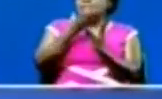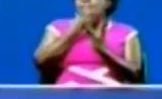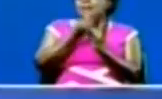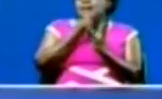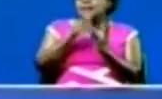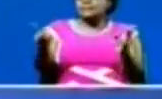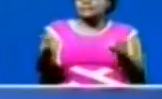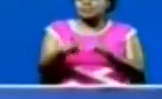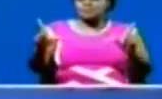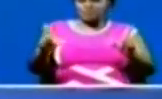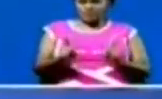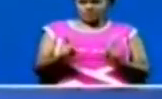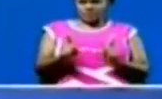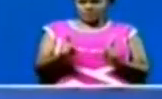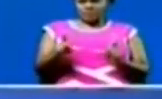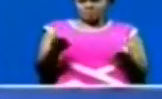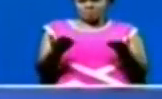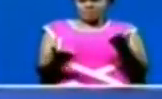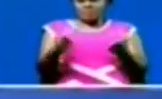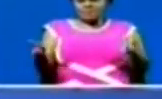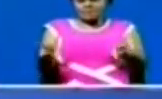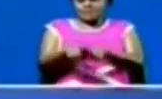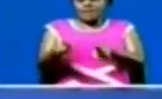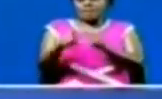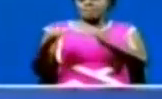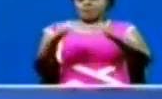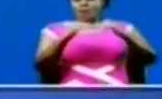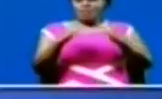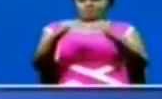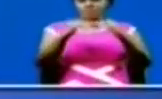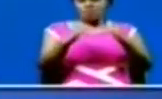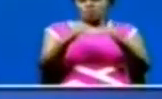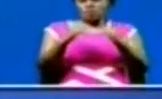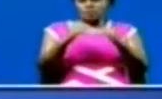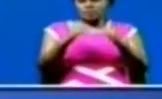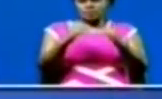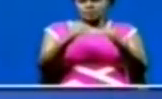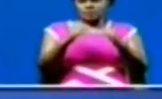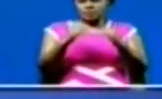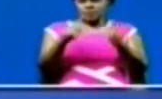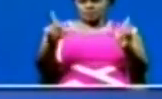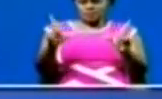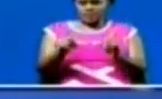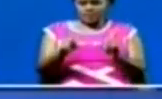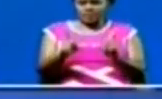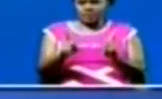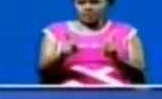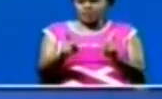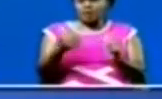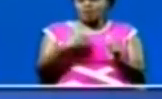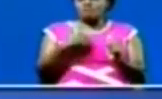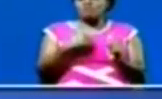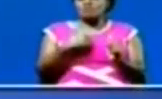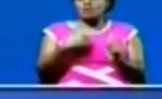could have the same license, maybe we'll be playing, or maybe we'll be in the same playing ground. Same requisite licenses that we